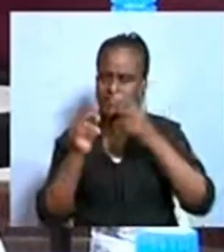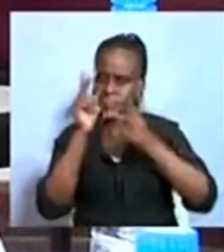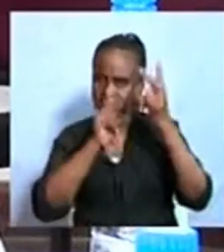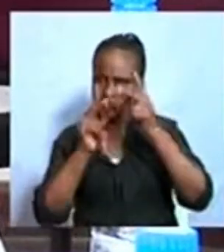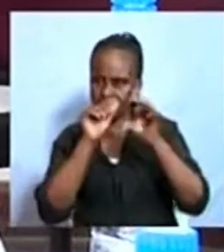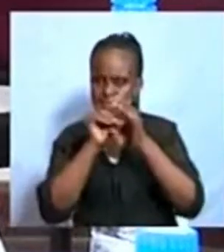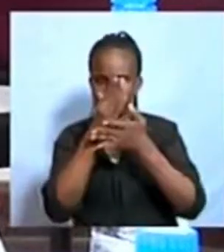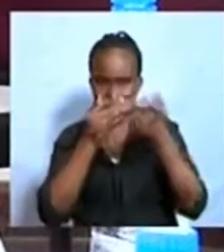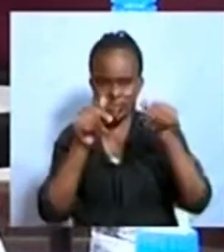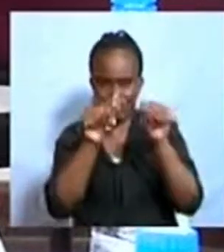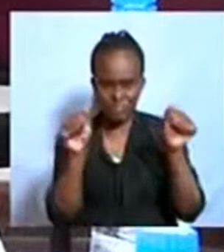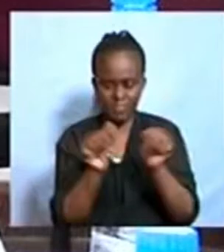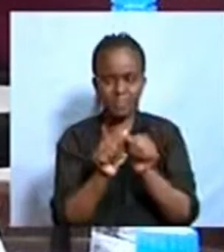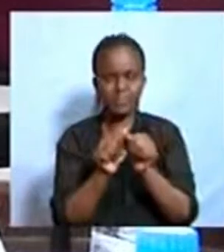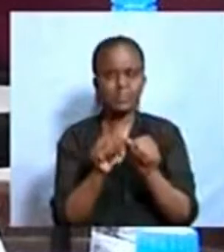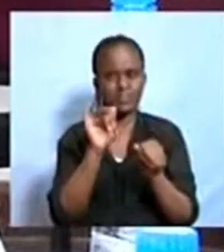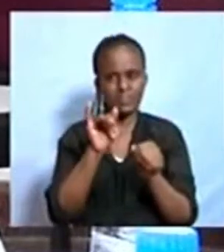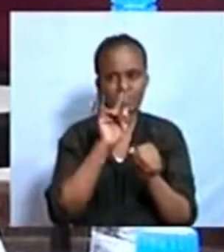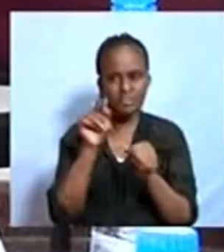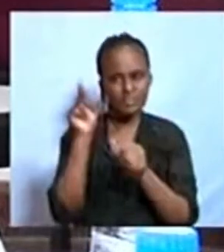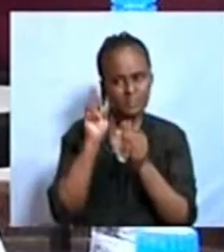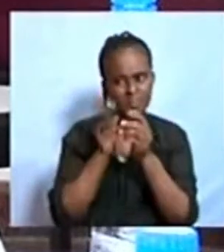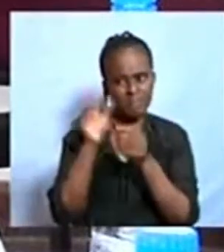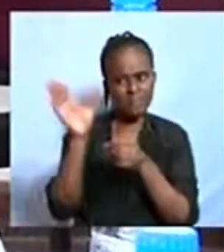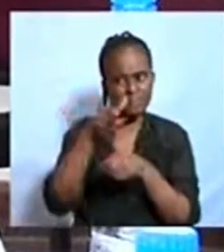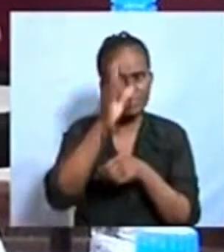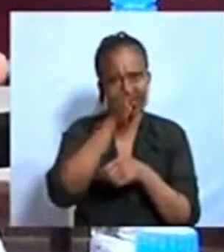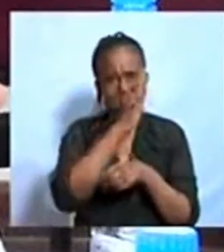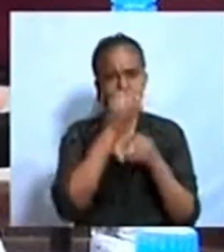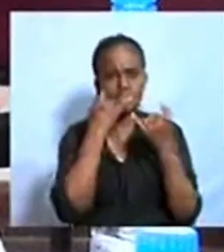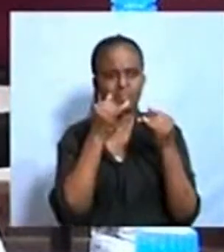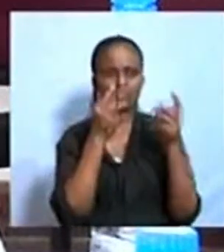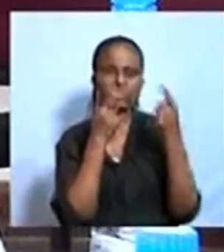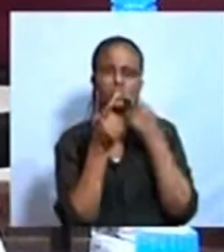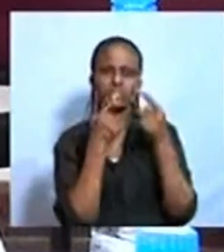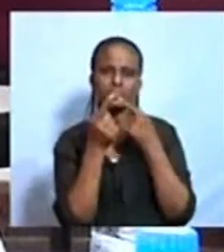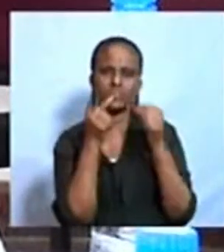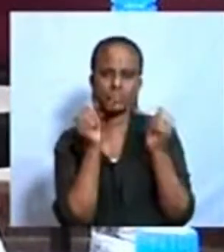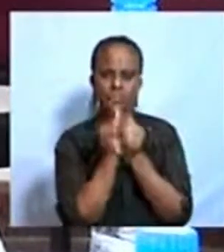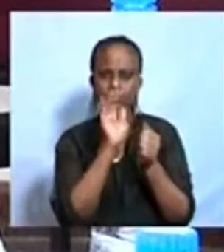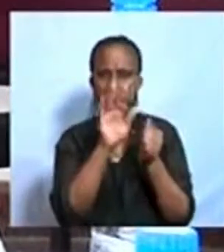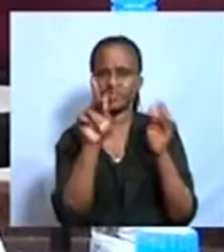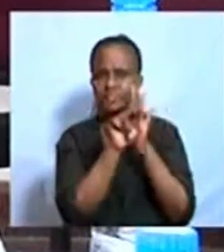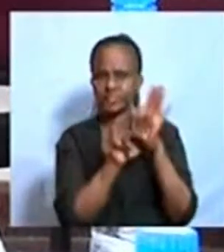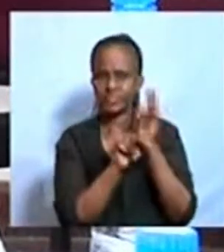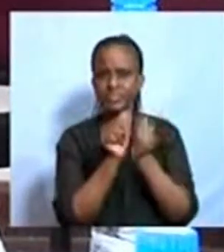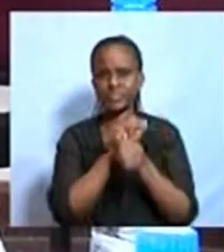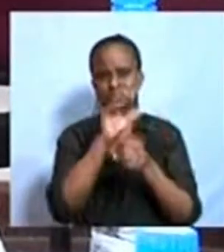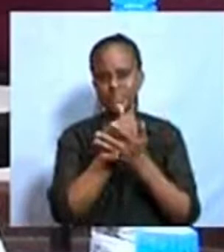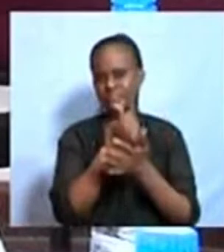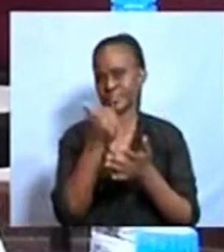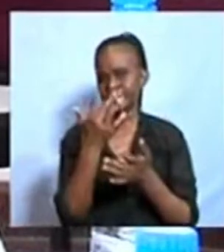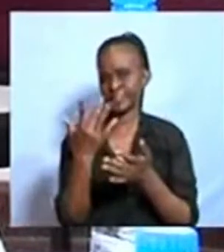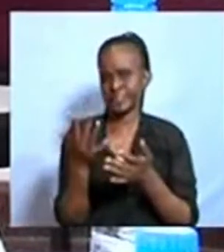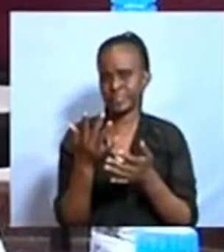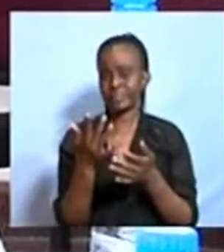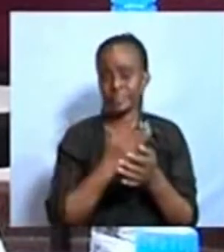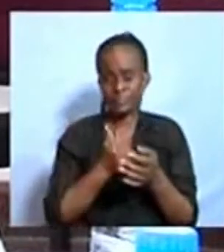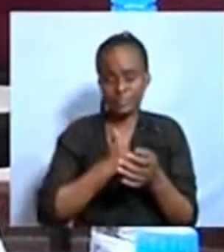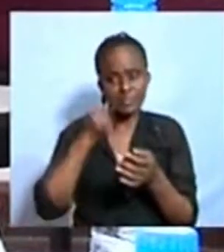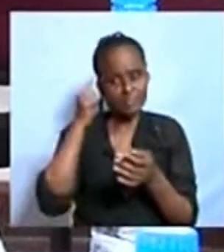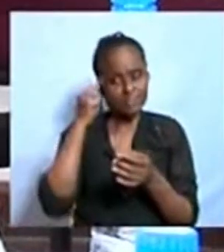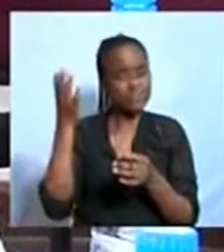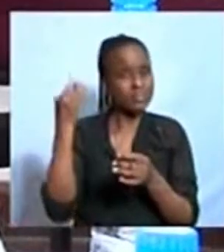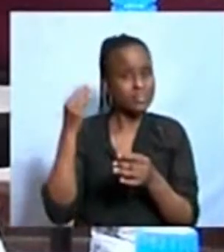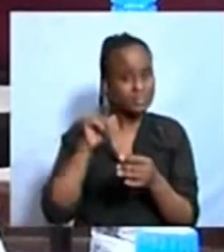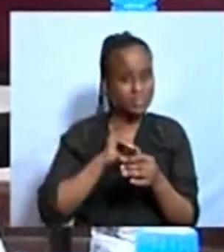some of these health facilities, the fact-finding mission, to inform the conversations in terms of policies and all that. And I think even previously